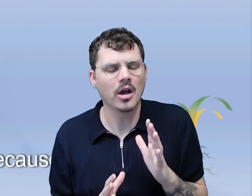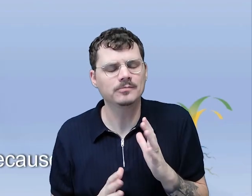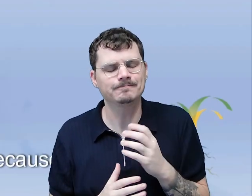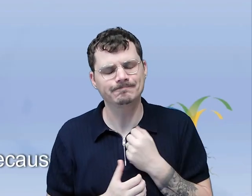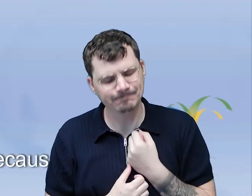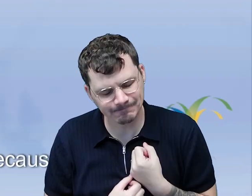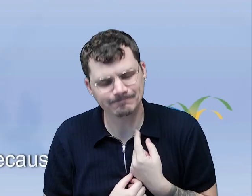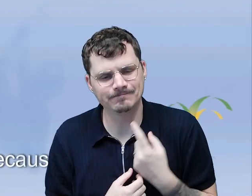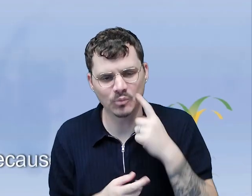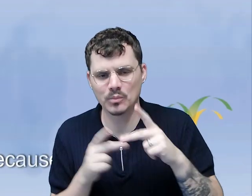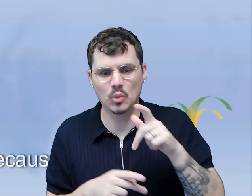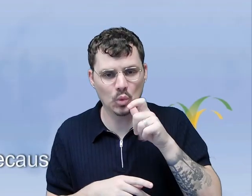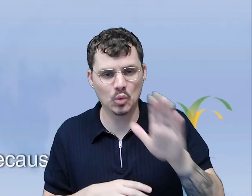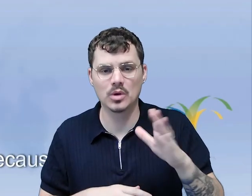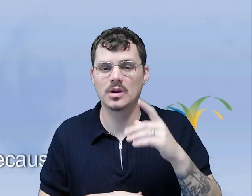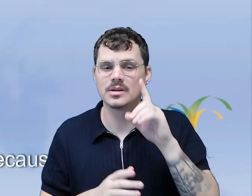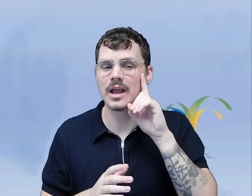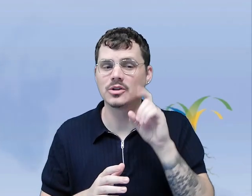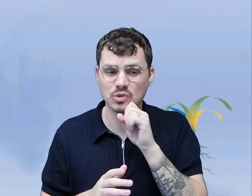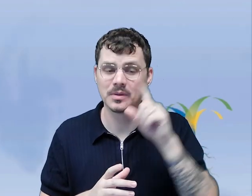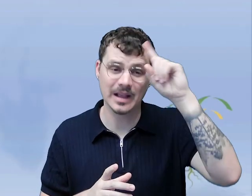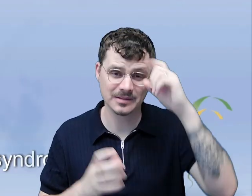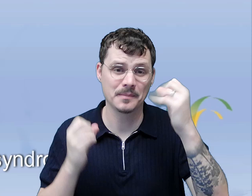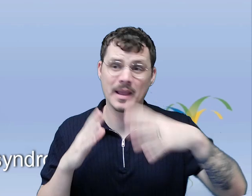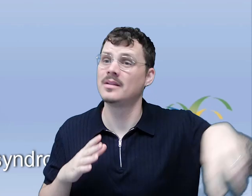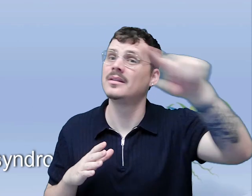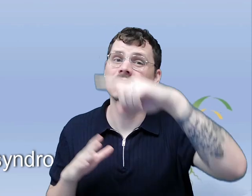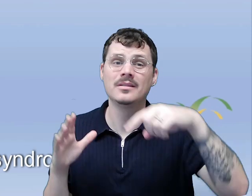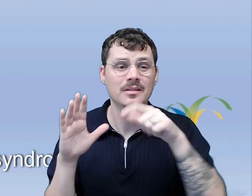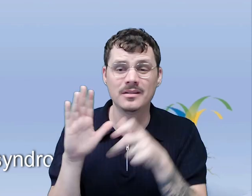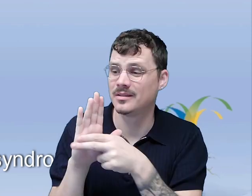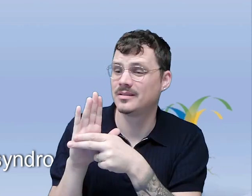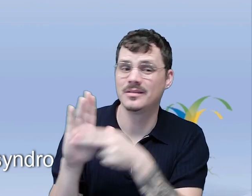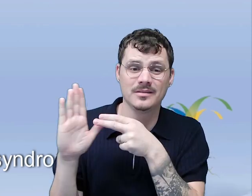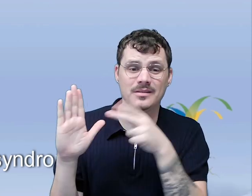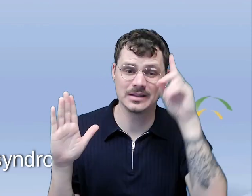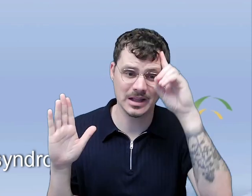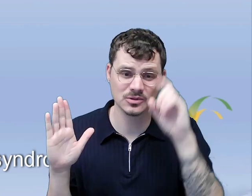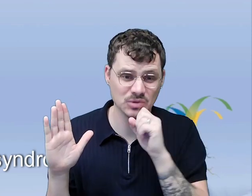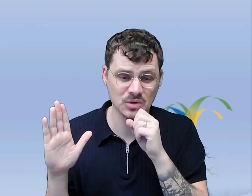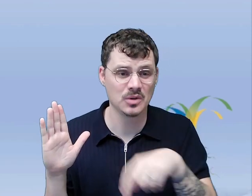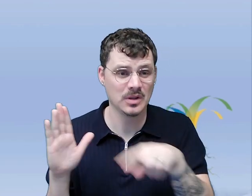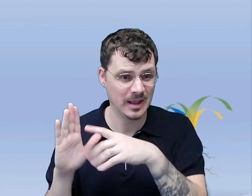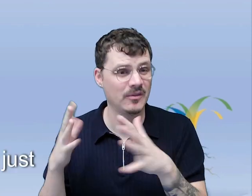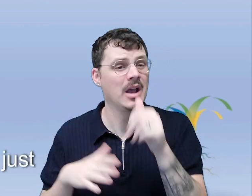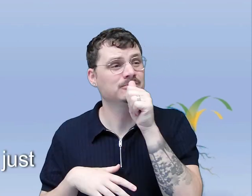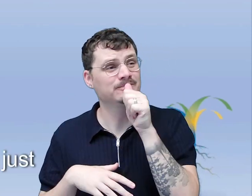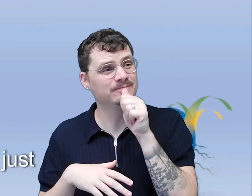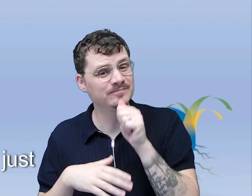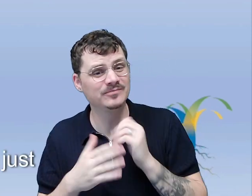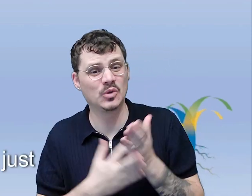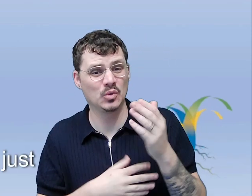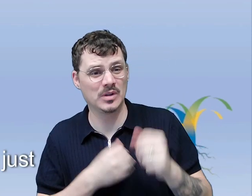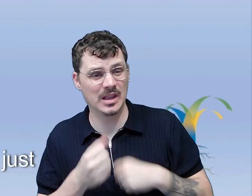for people with Down syndrome because the stereotyping that people with Down syndrome